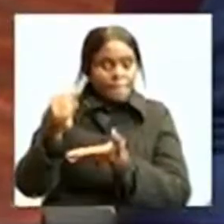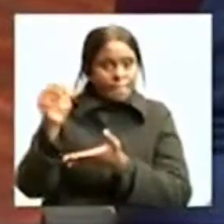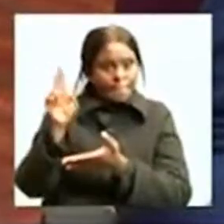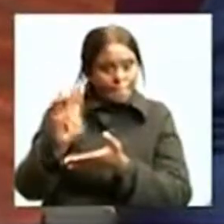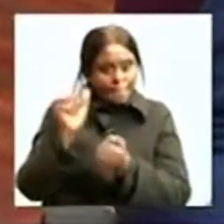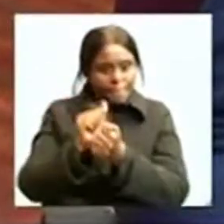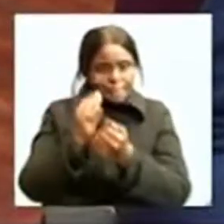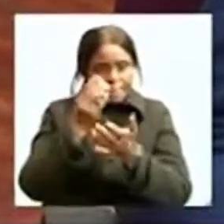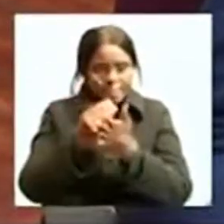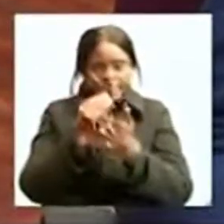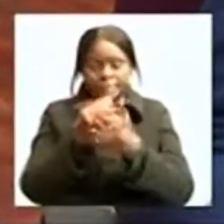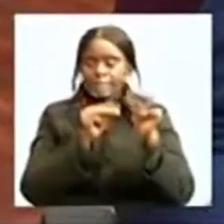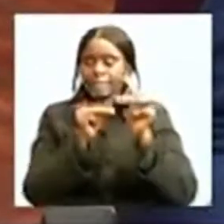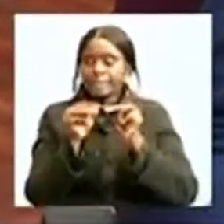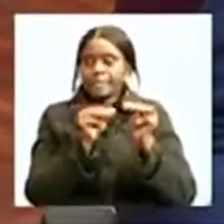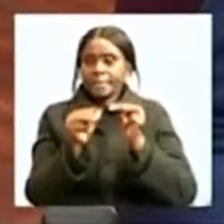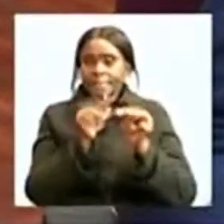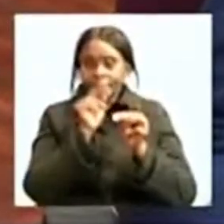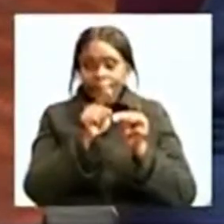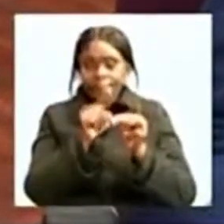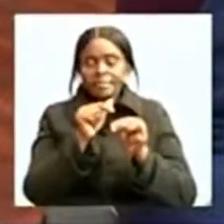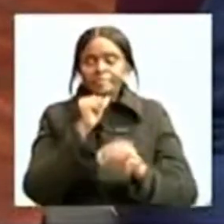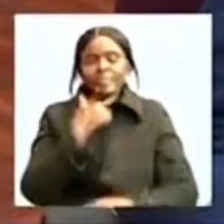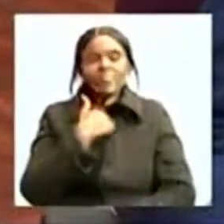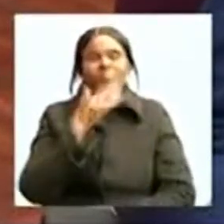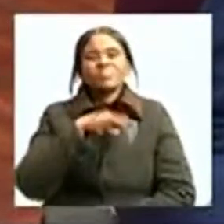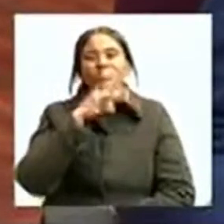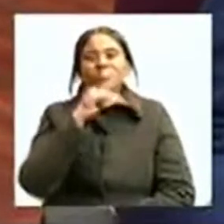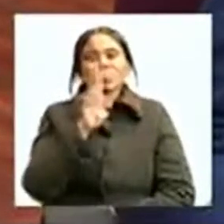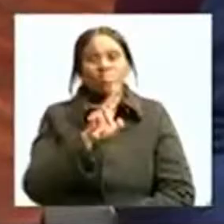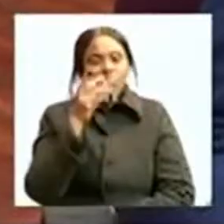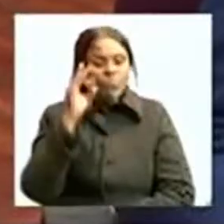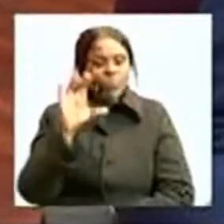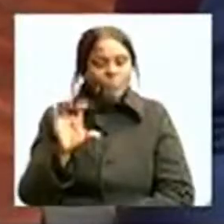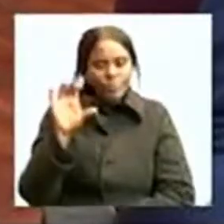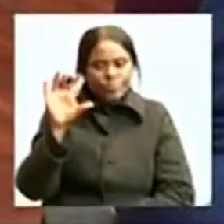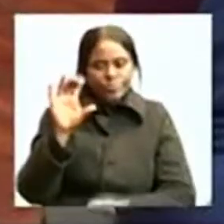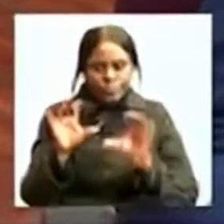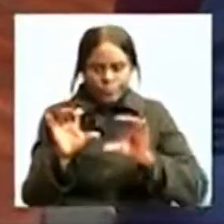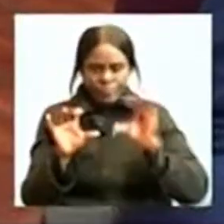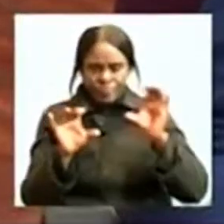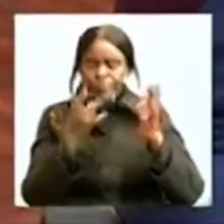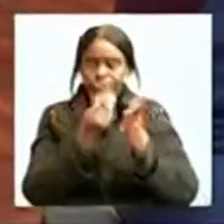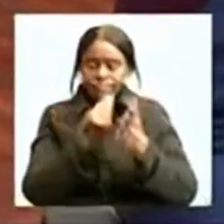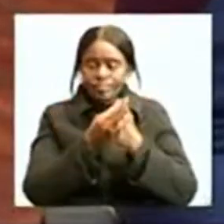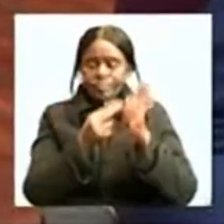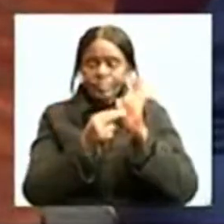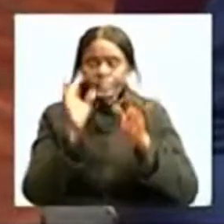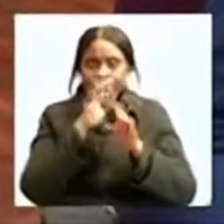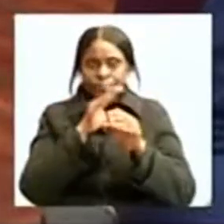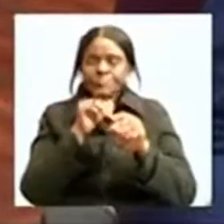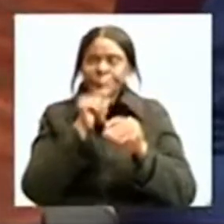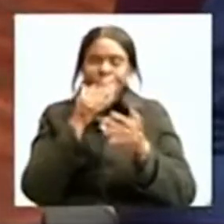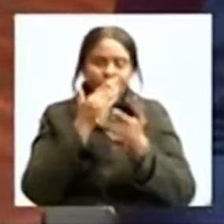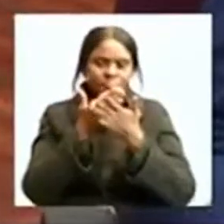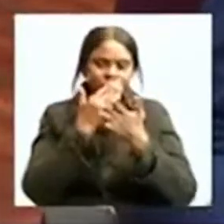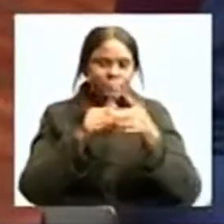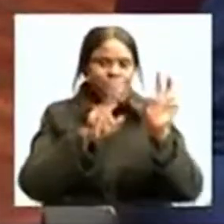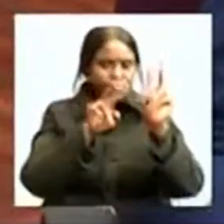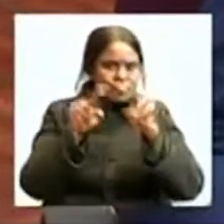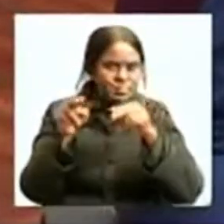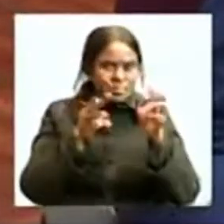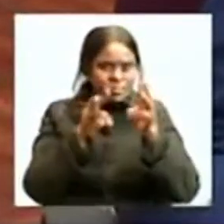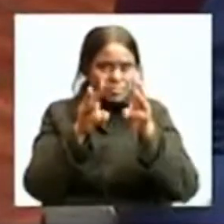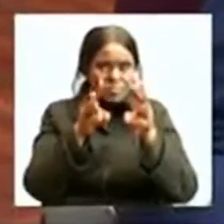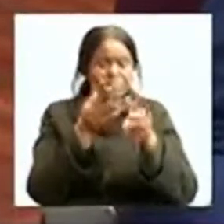and fund management, the insufficient use of allocated funds reflect ineffective monitoring